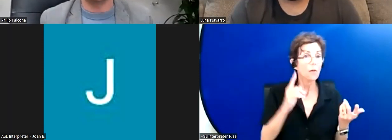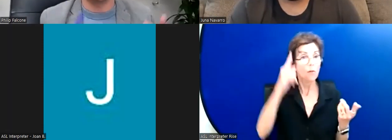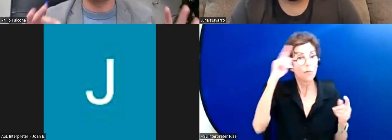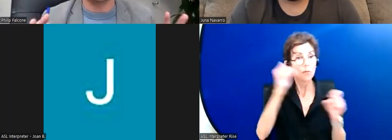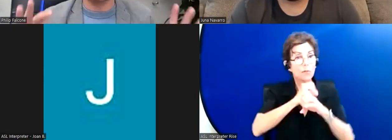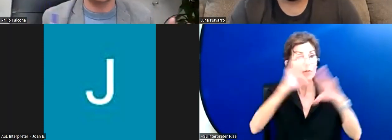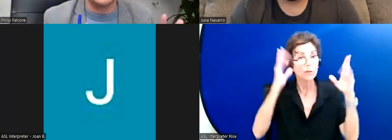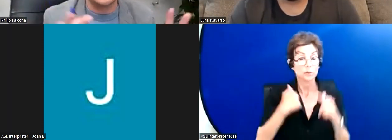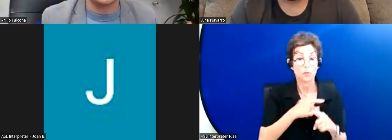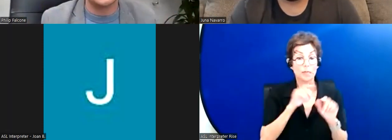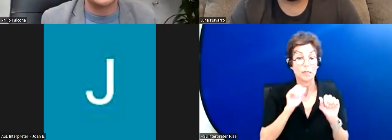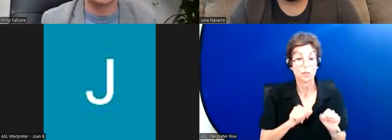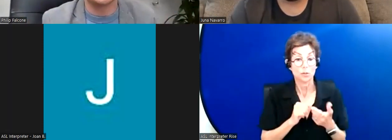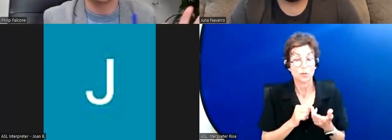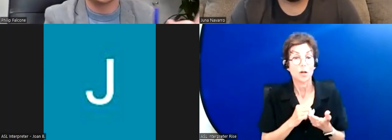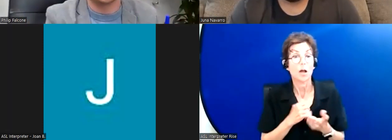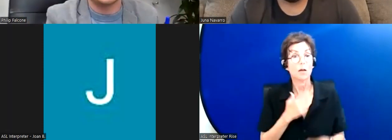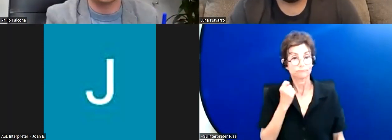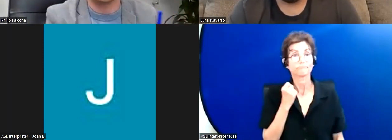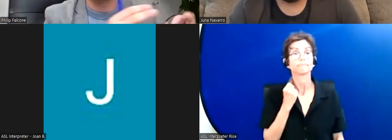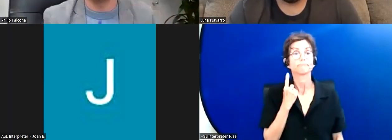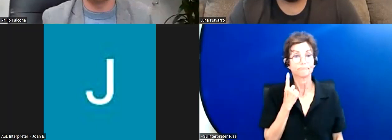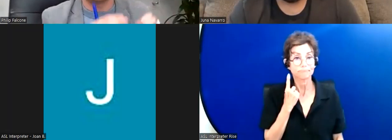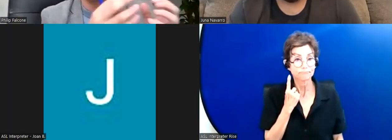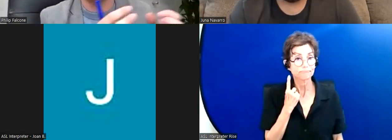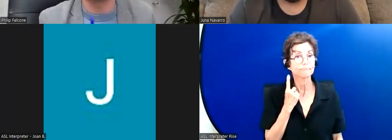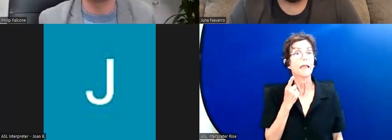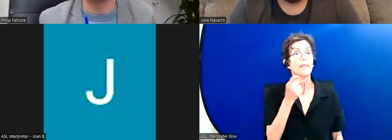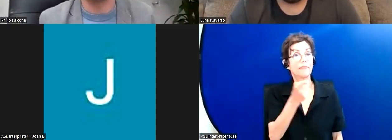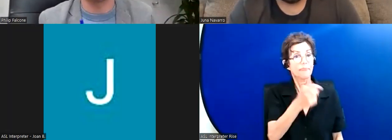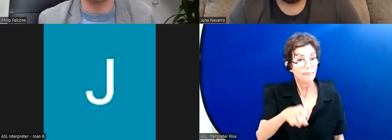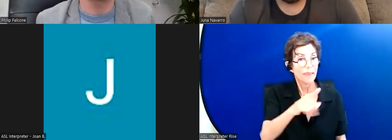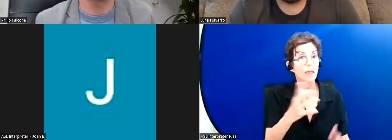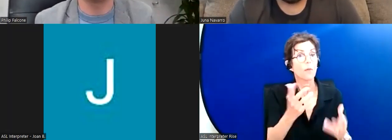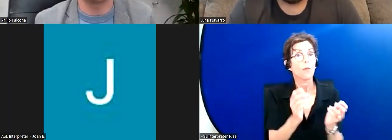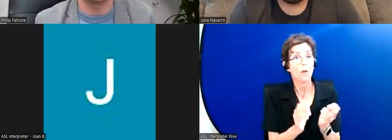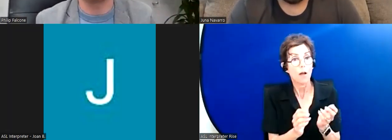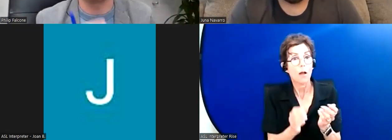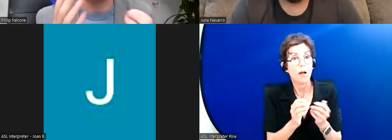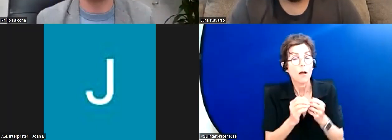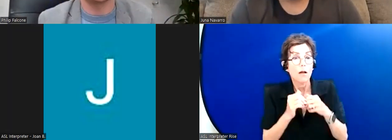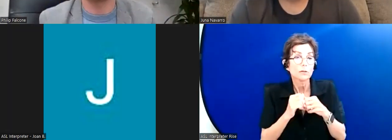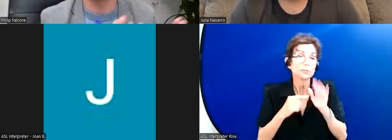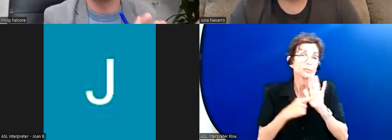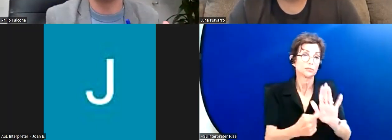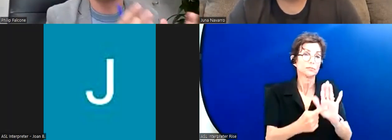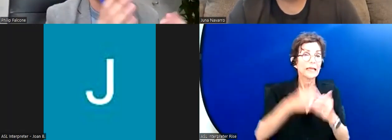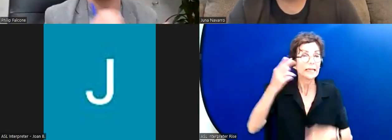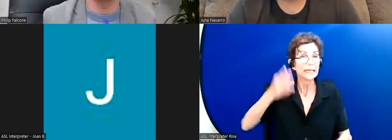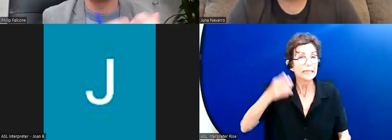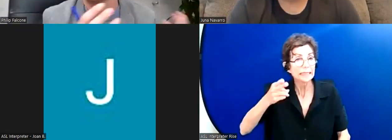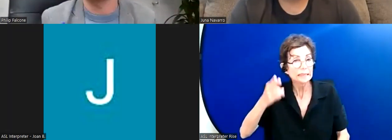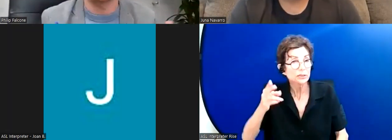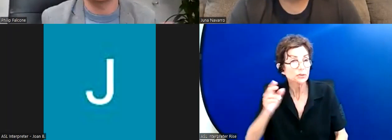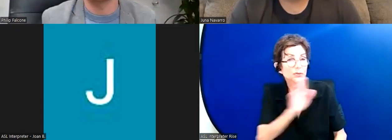us to kind of just say, okay, they want something more history based. They have great pride in their history in that neighborhood. So they want to do more history